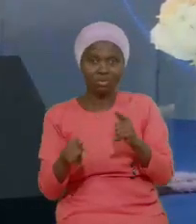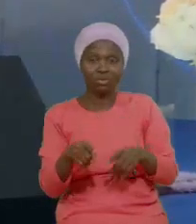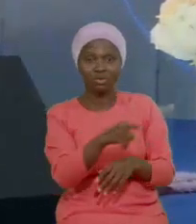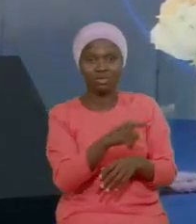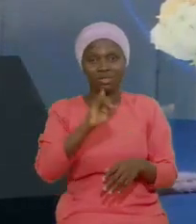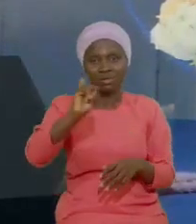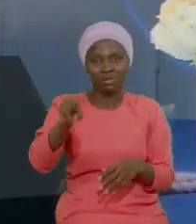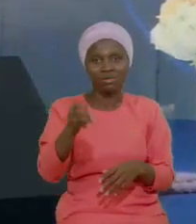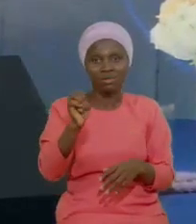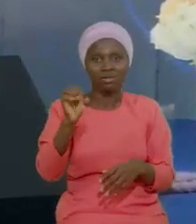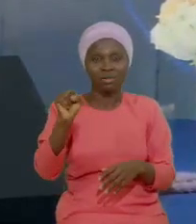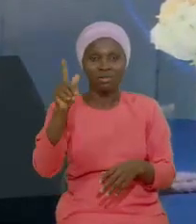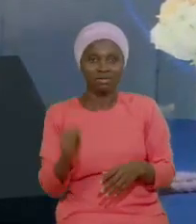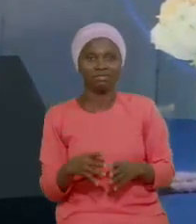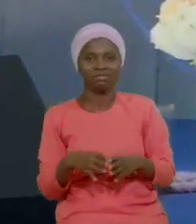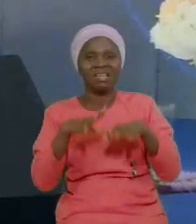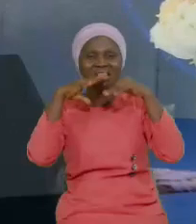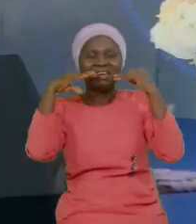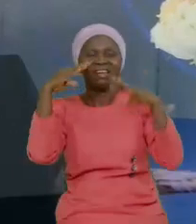They laugh at nothing.